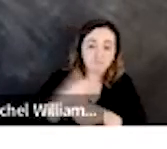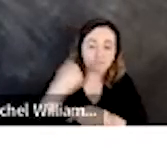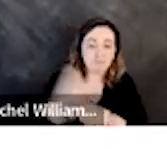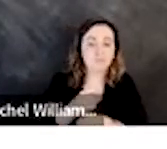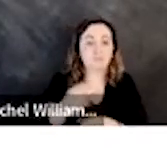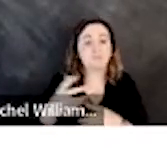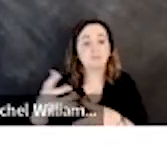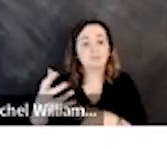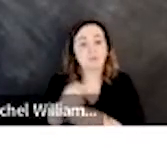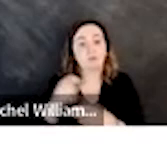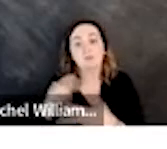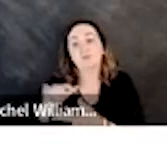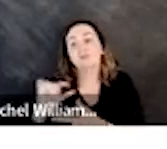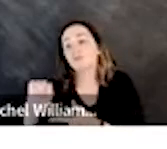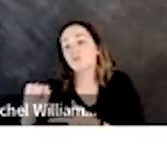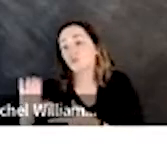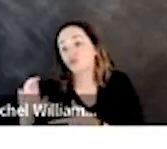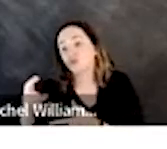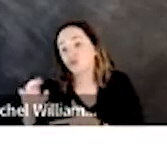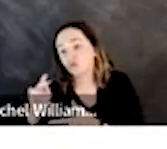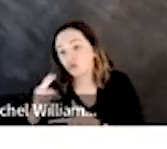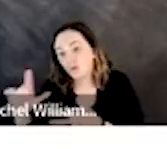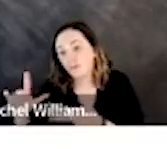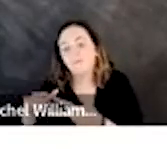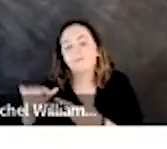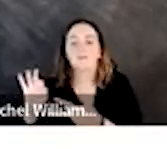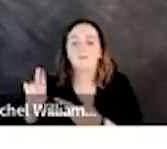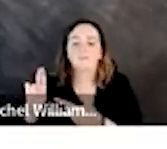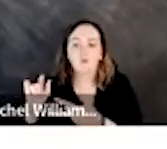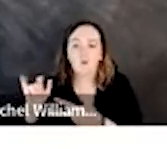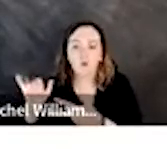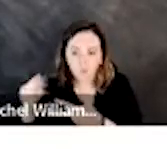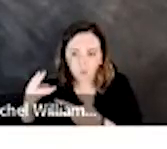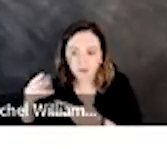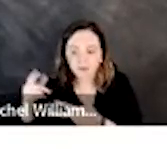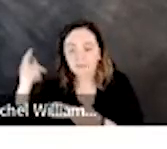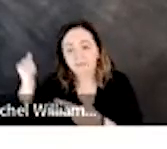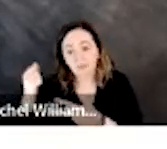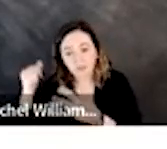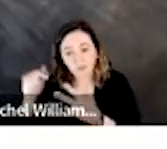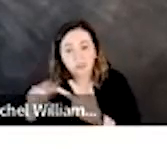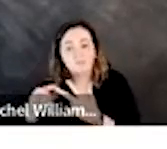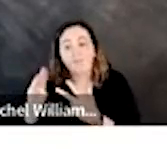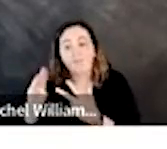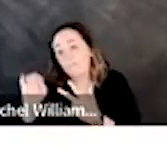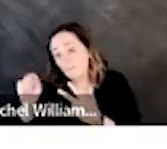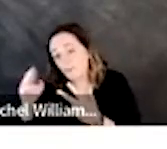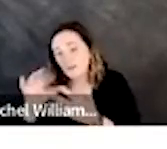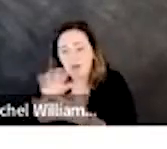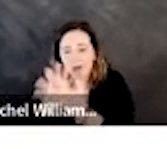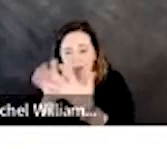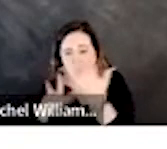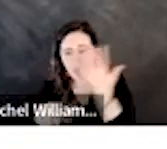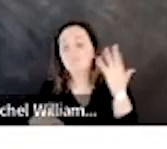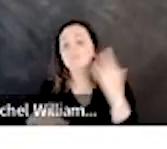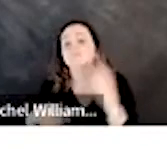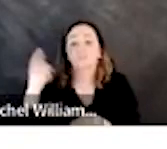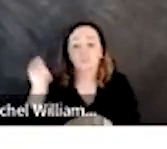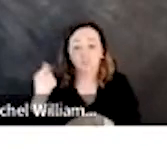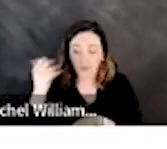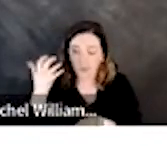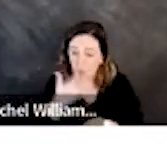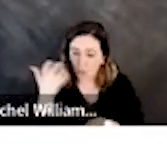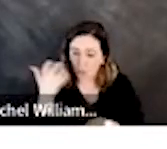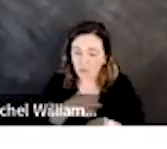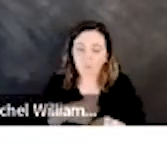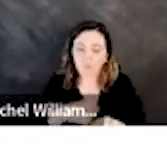Churchill, Fulbright, Goldwater, Marshall, Mitchell, Truman, and Udall scholarships, as